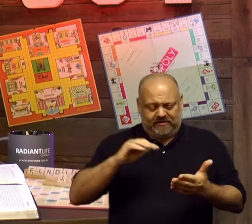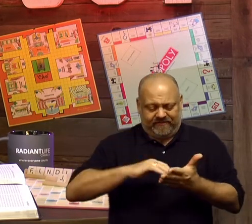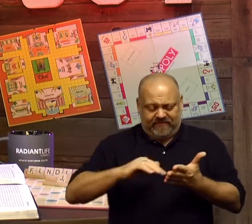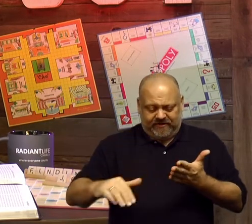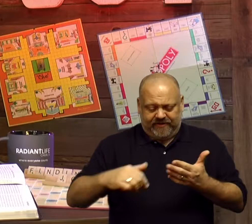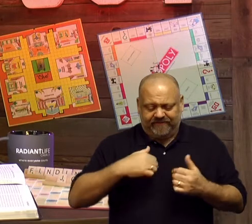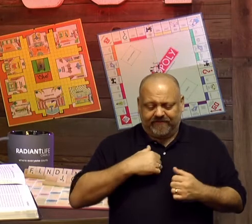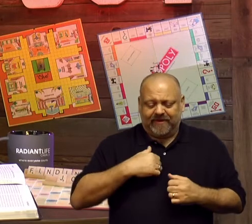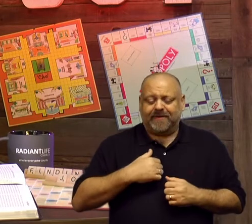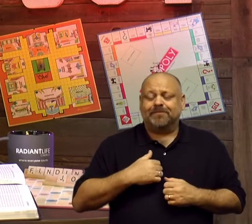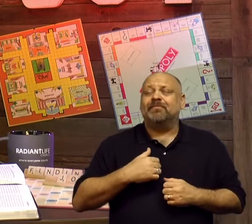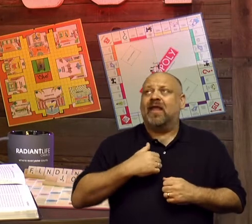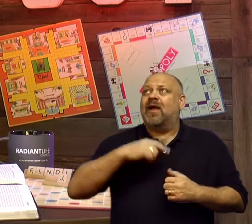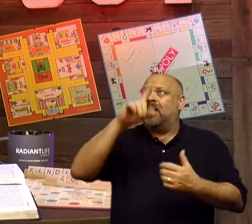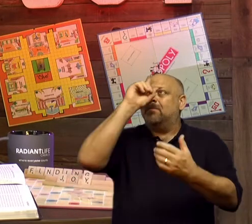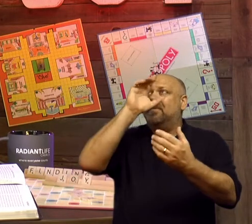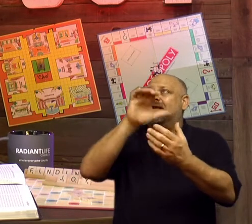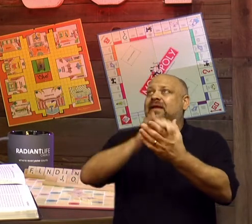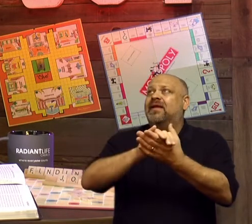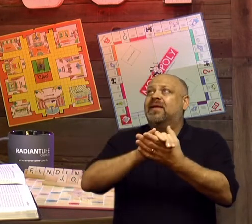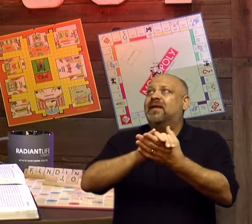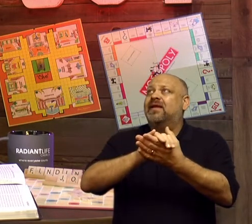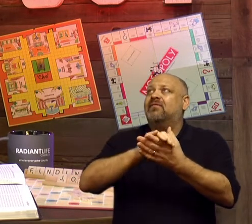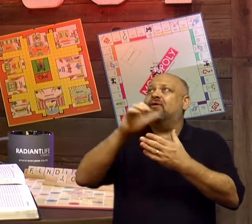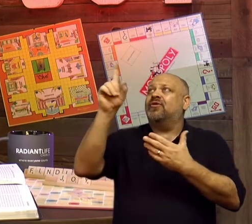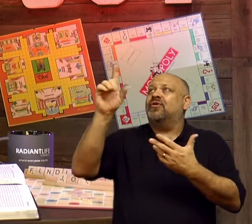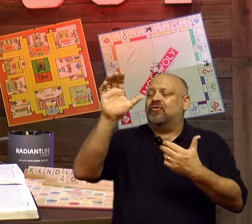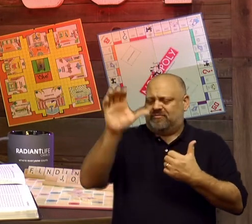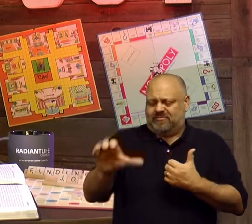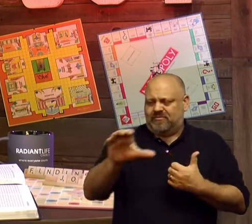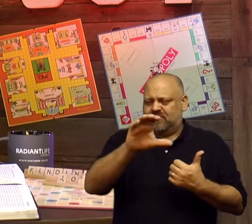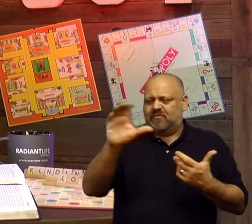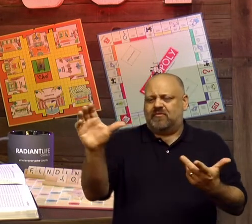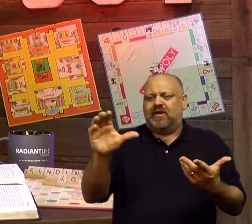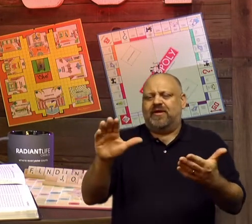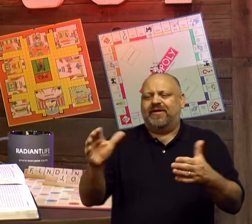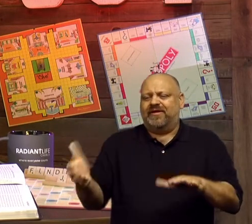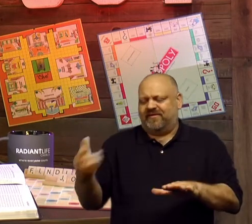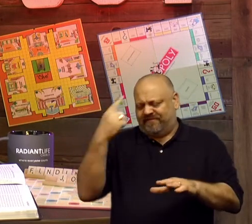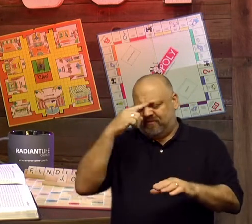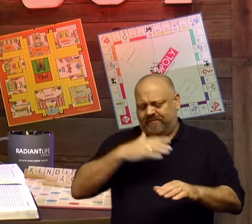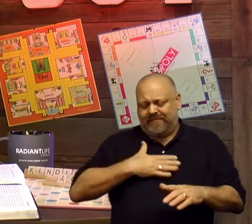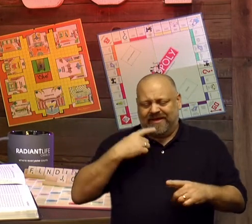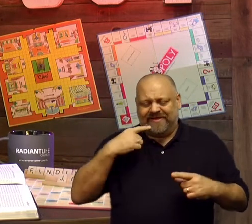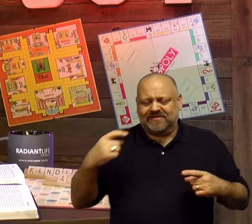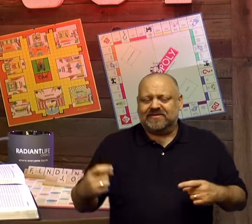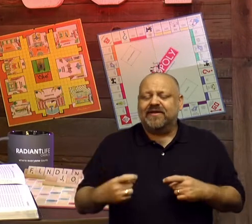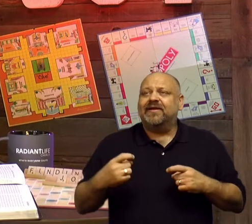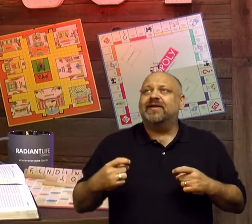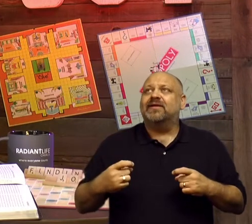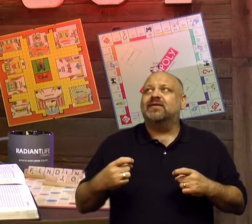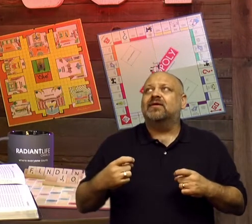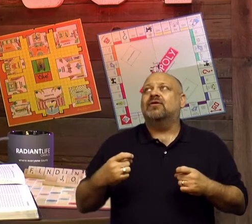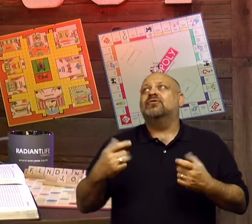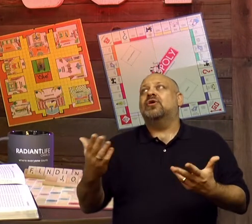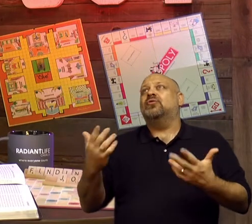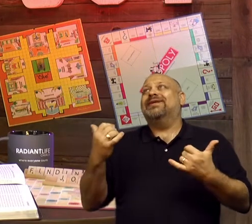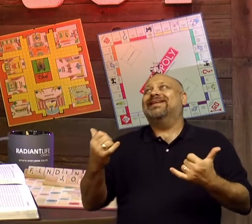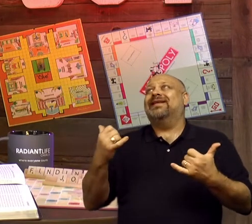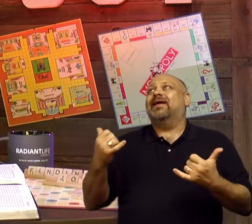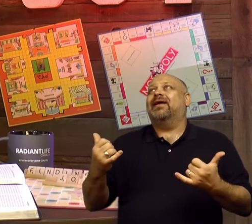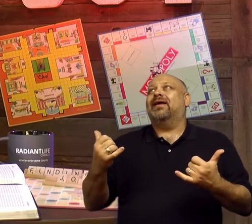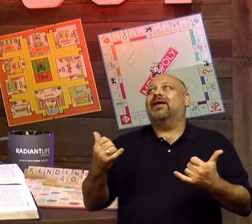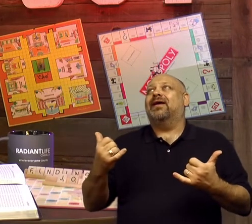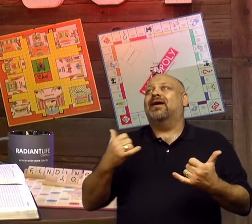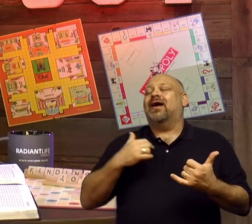to forgive me. I believe that you died on the cross for my sins. And